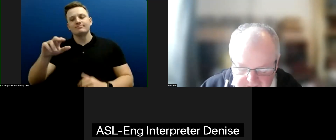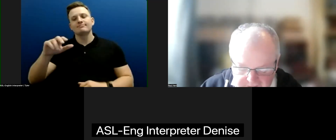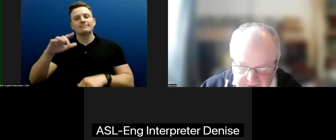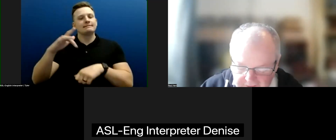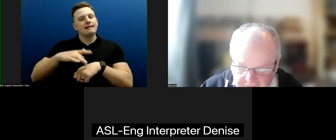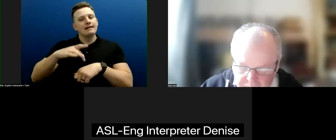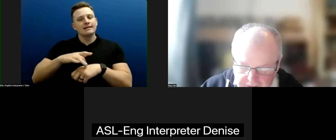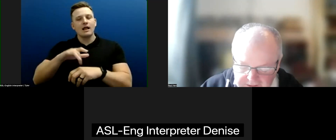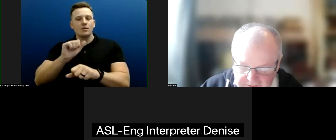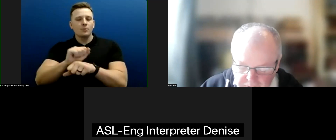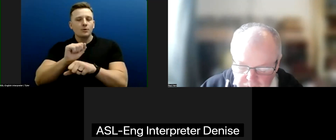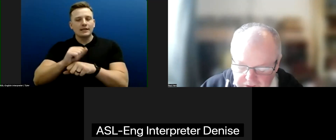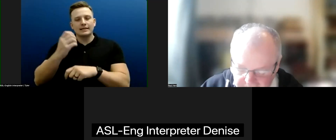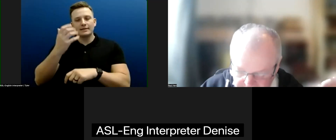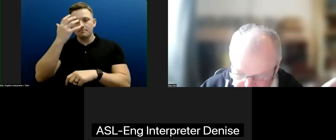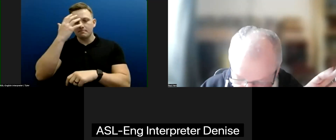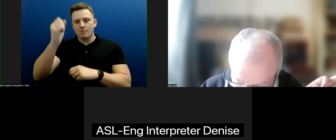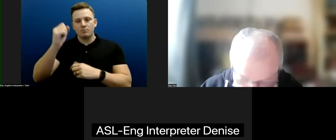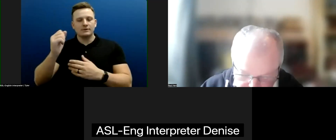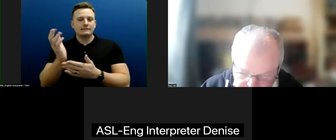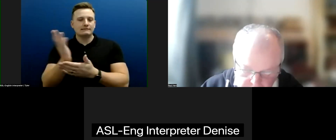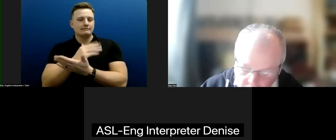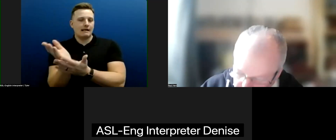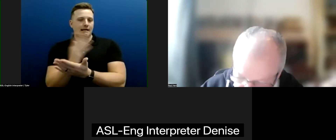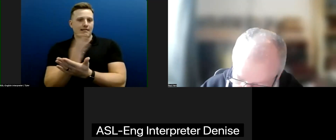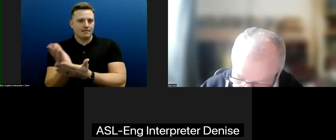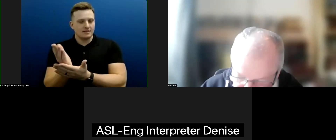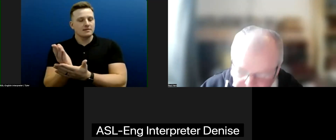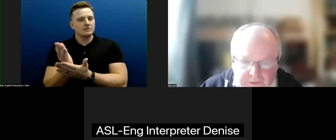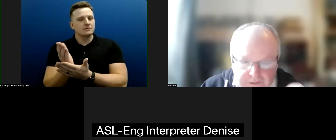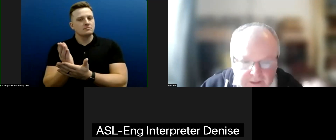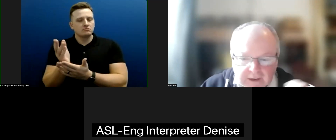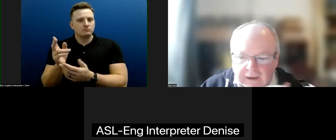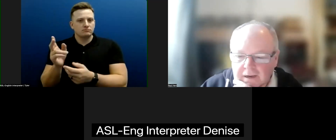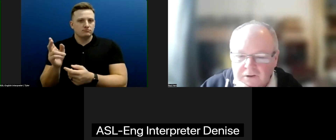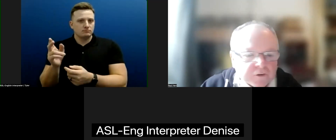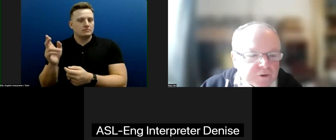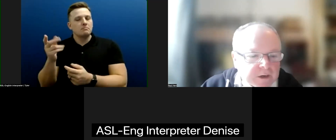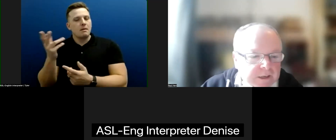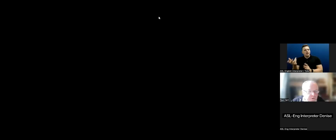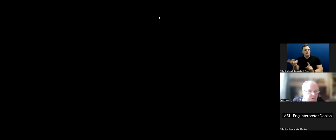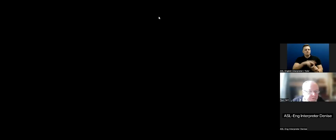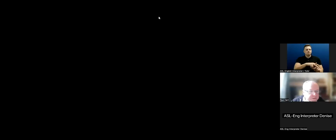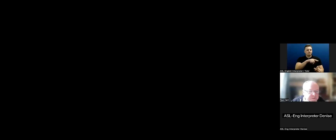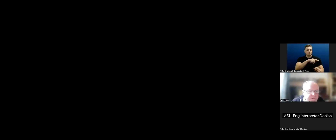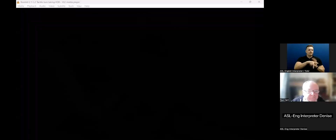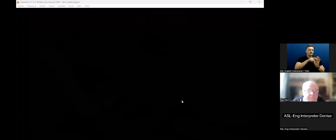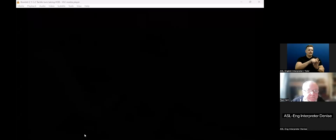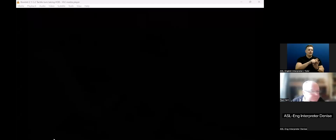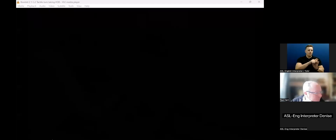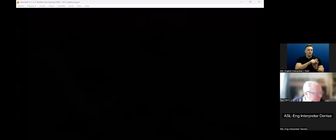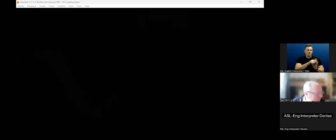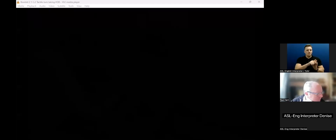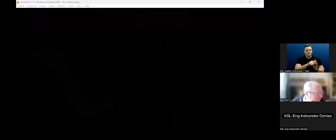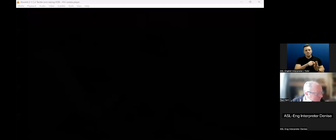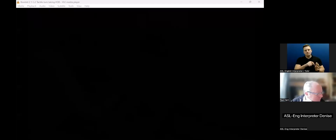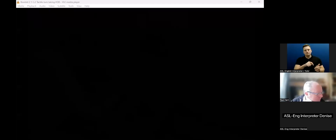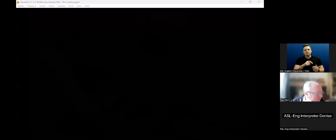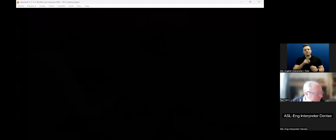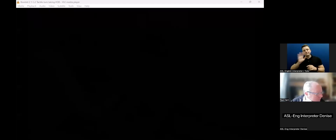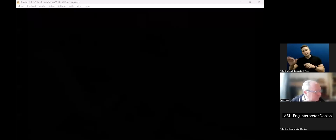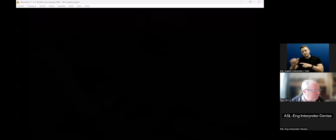then you might have used this video or similar videos in your training course.